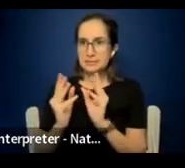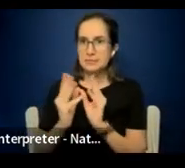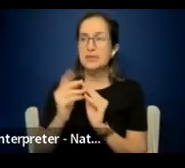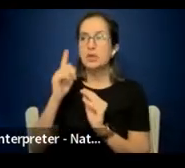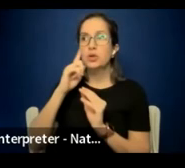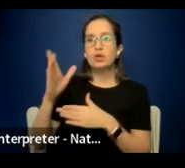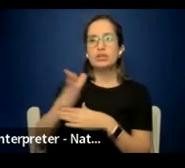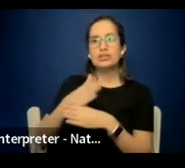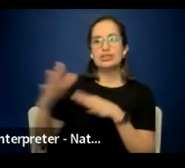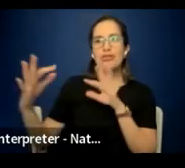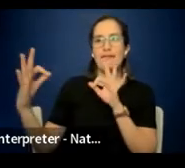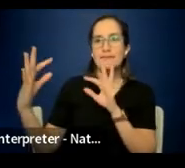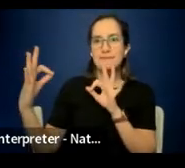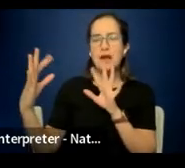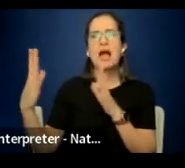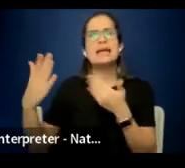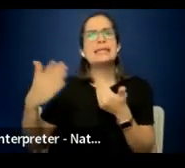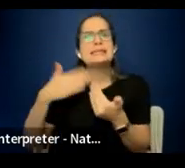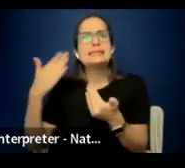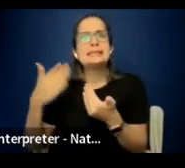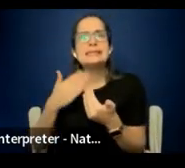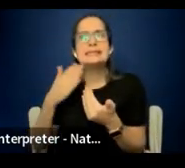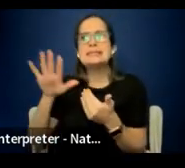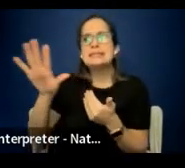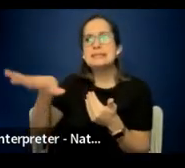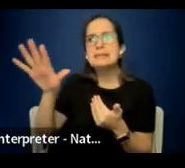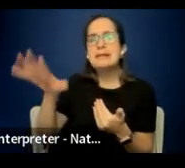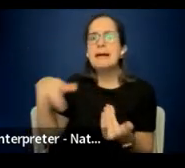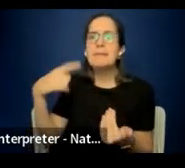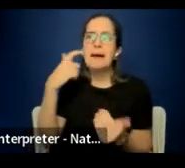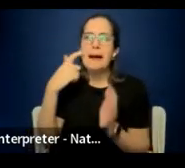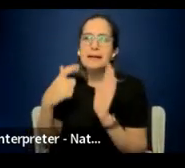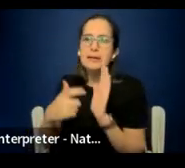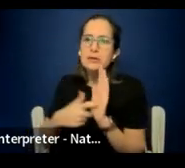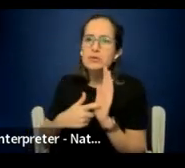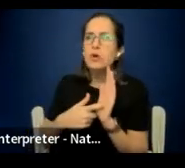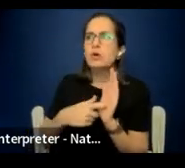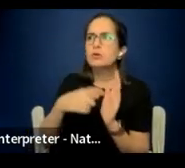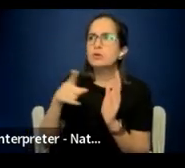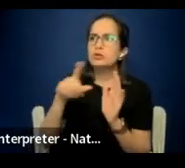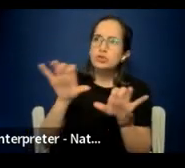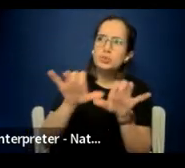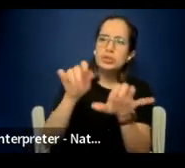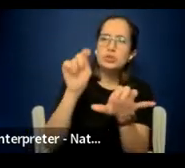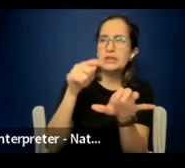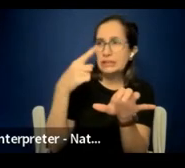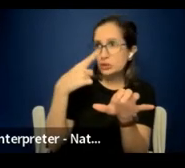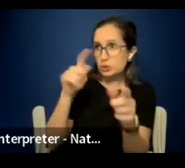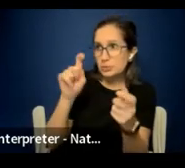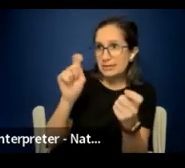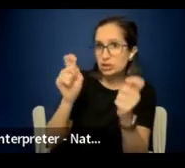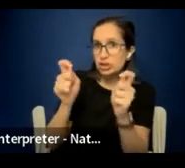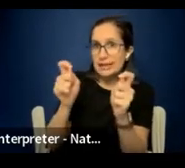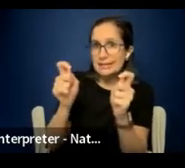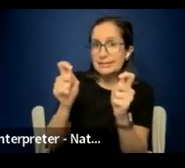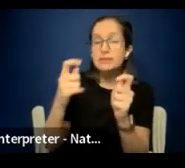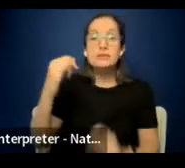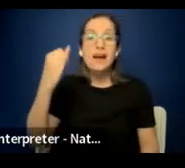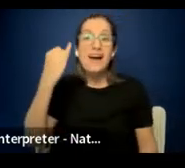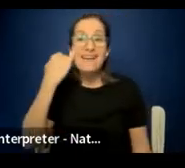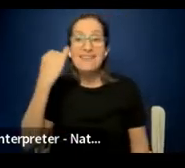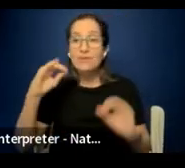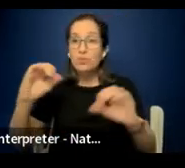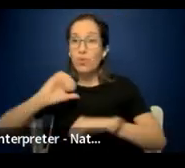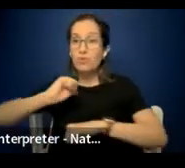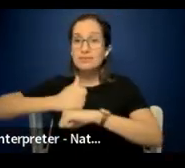sort of give them some direction or say, hey, I noticed you were doing this and I would, you know, I'd love to ask you to do this a little bit differently. But if that's not something that's regularly set